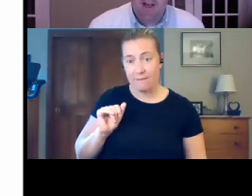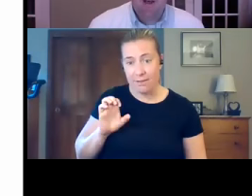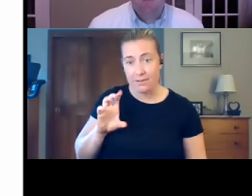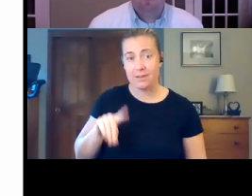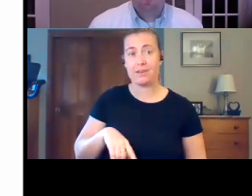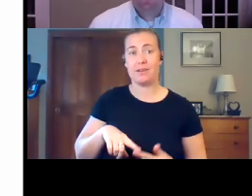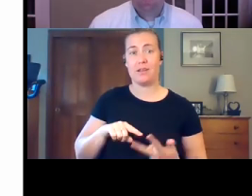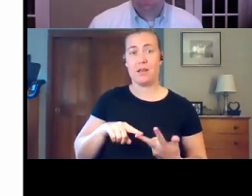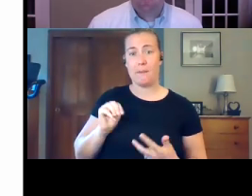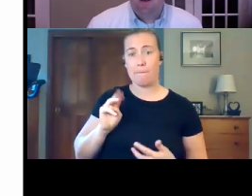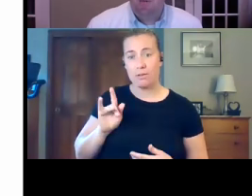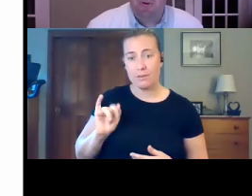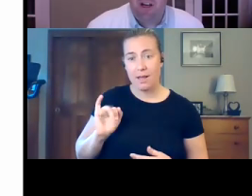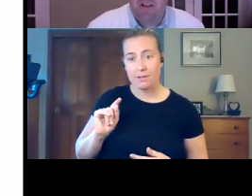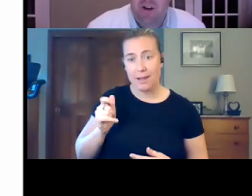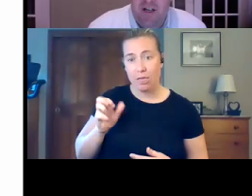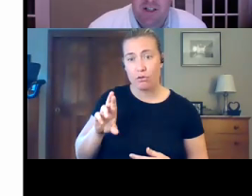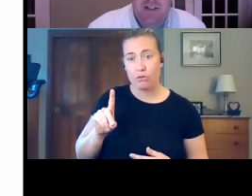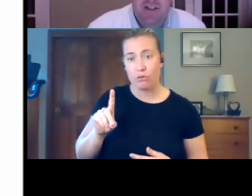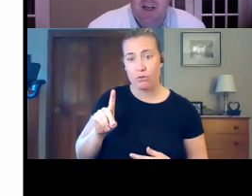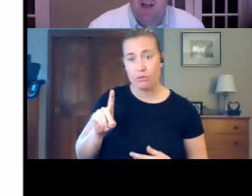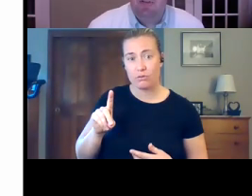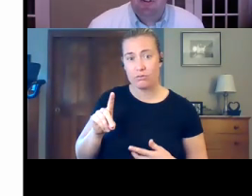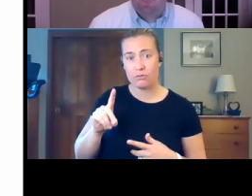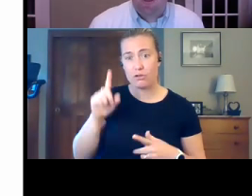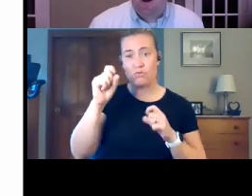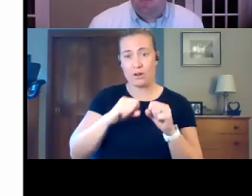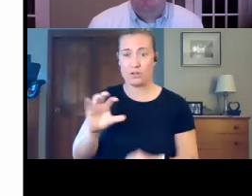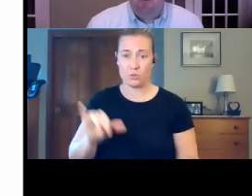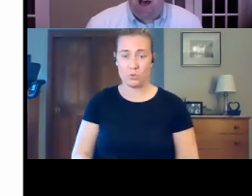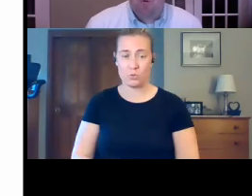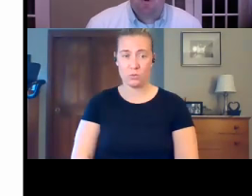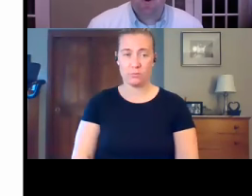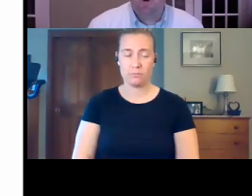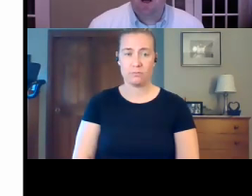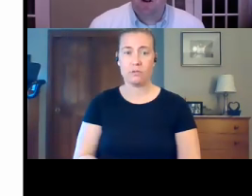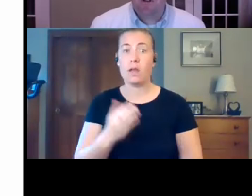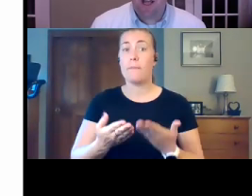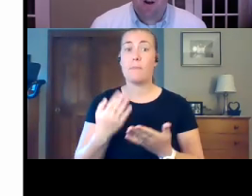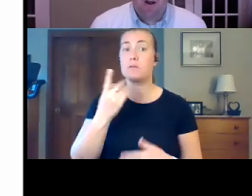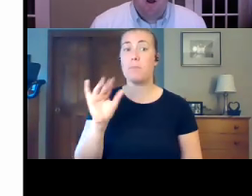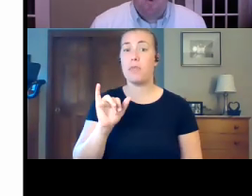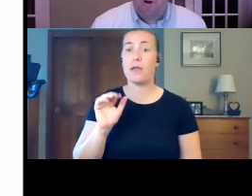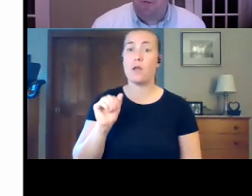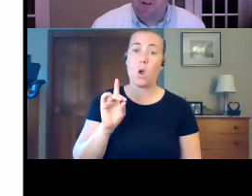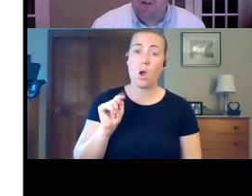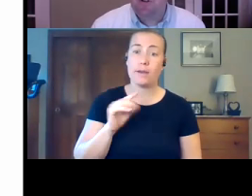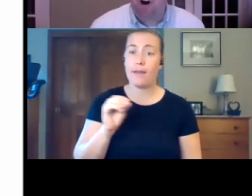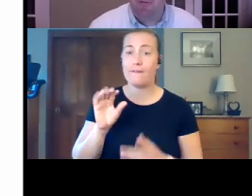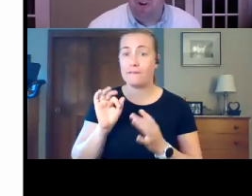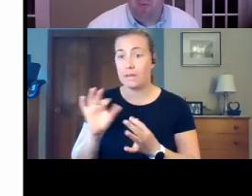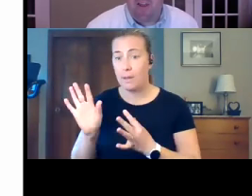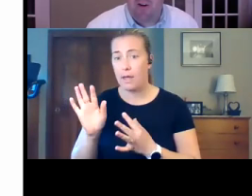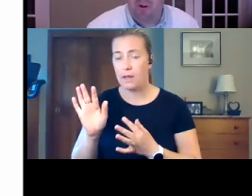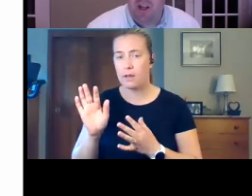again, focusing on discrete implementation strategies, even something like audit and feedback, we're still working to understand what are the features of audit